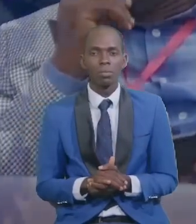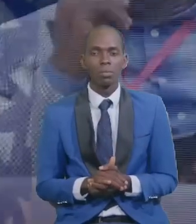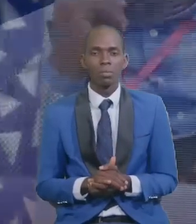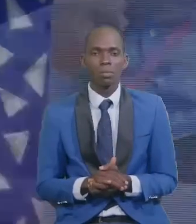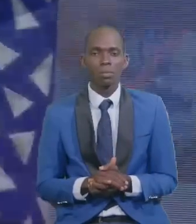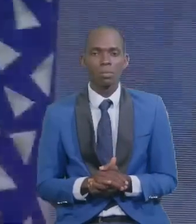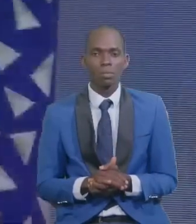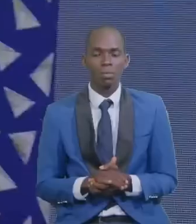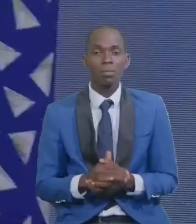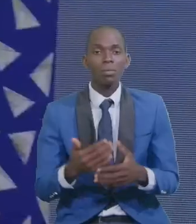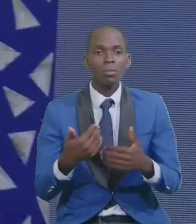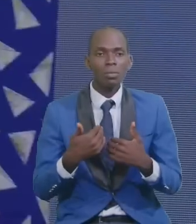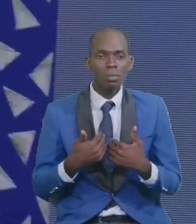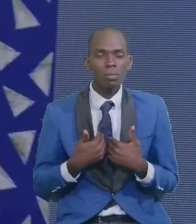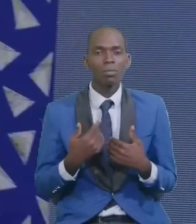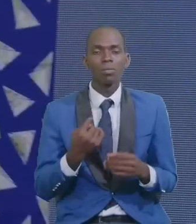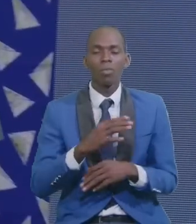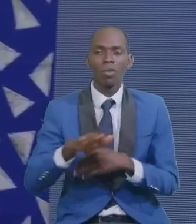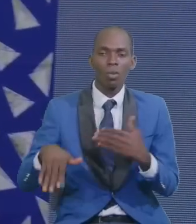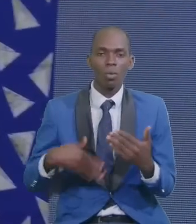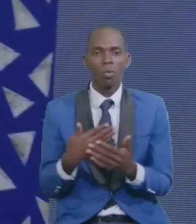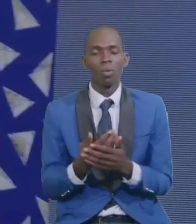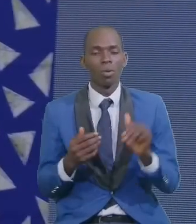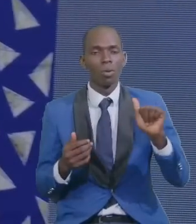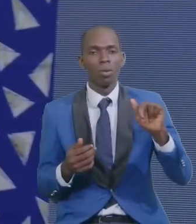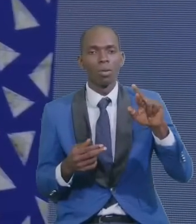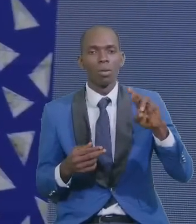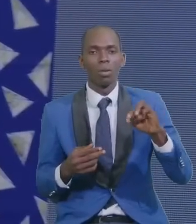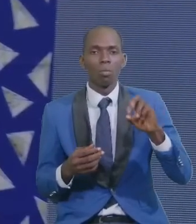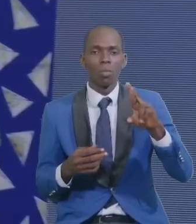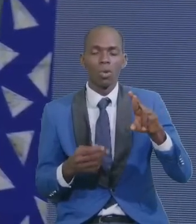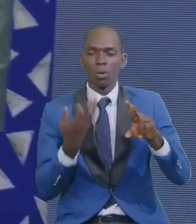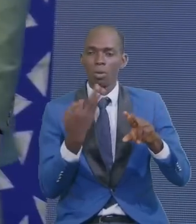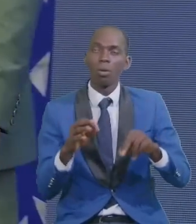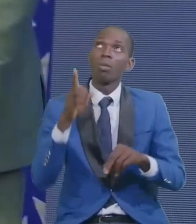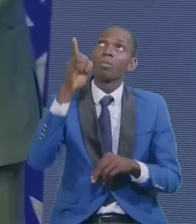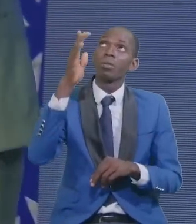Put on the whole armor of God